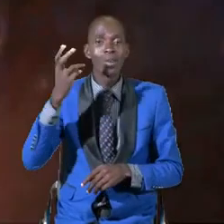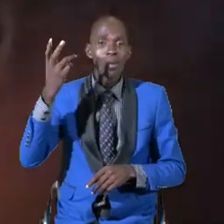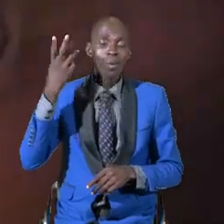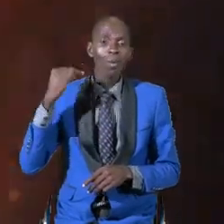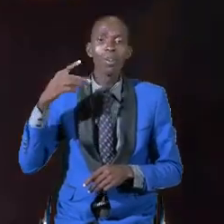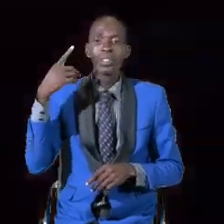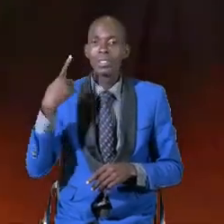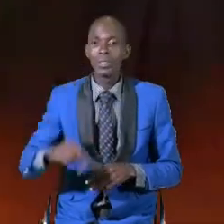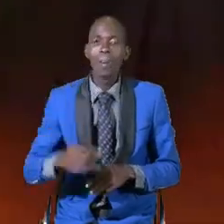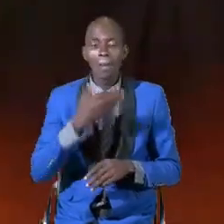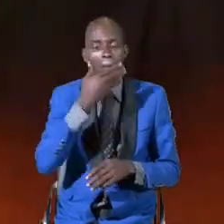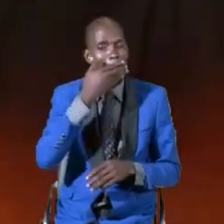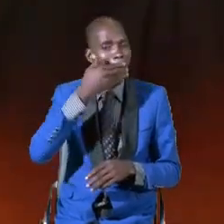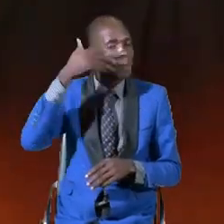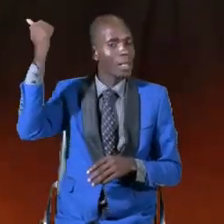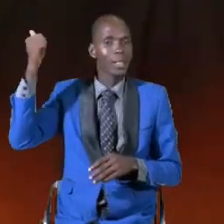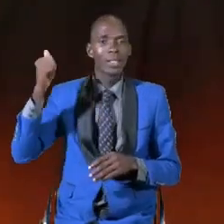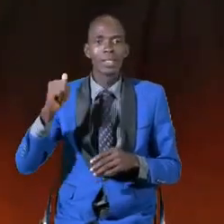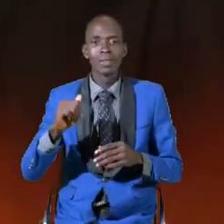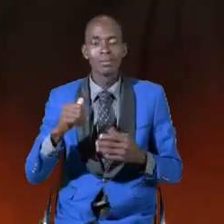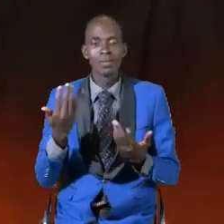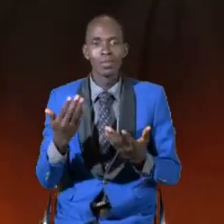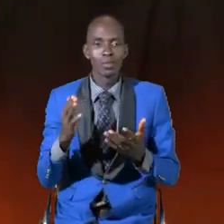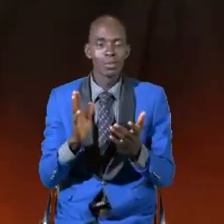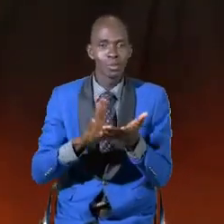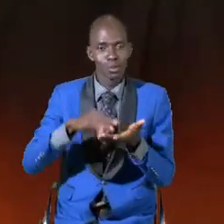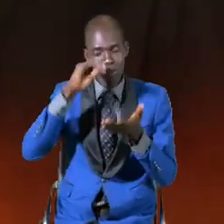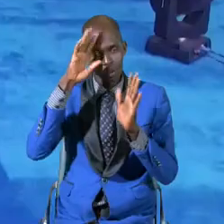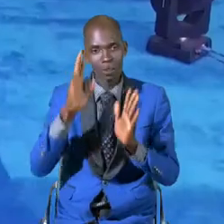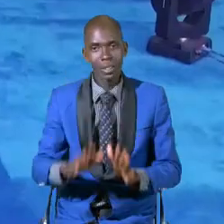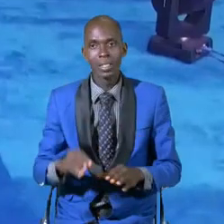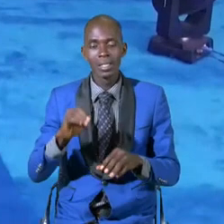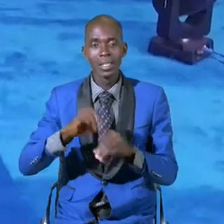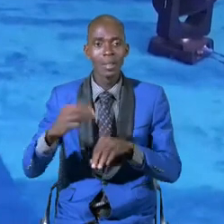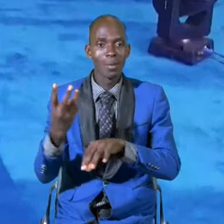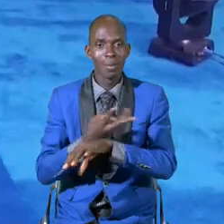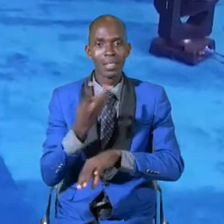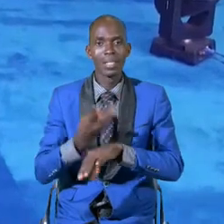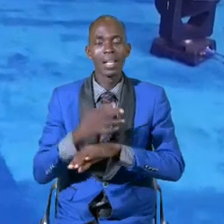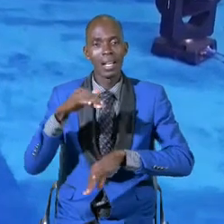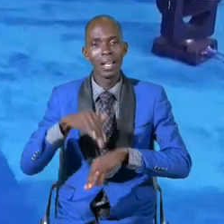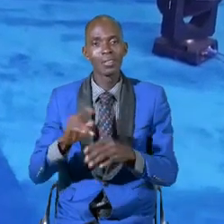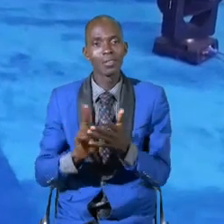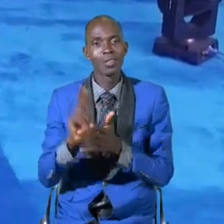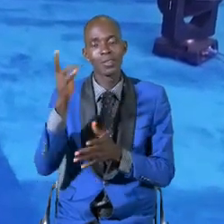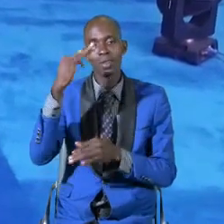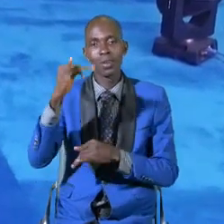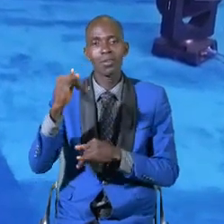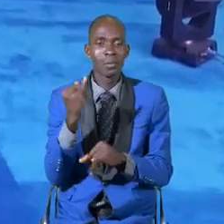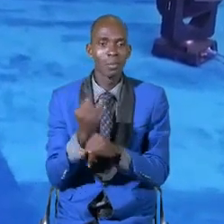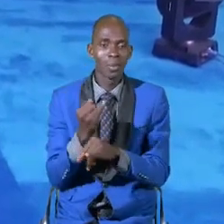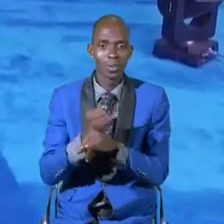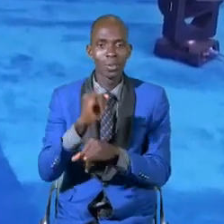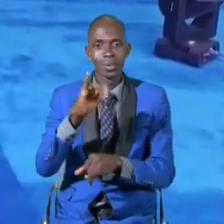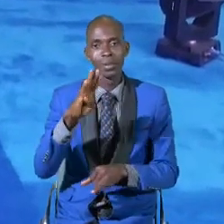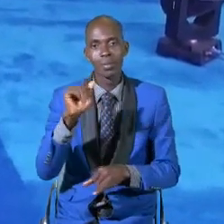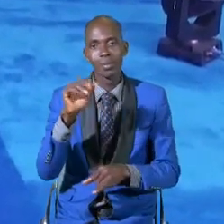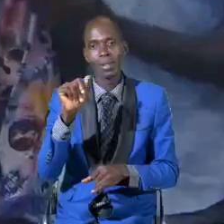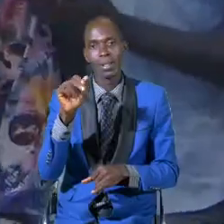student with a first class in mathematics at University of Ibadan. What is the next